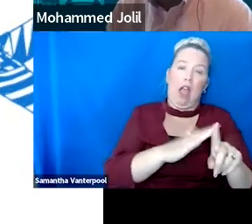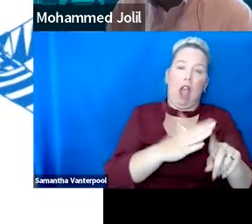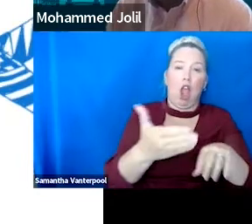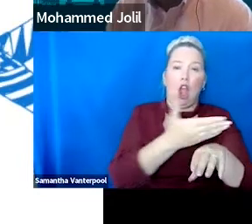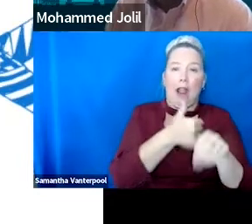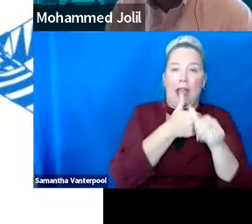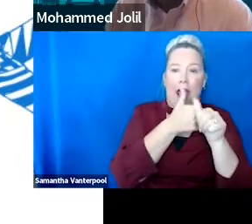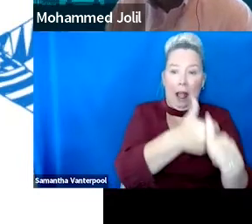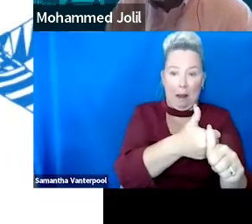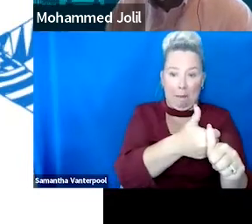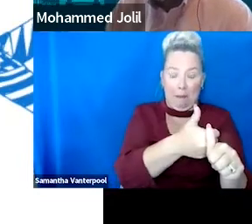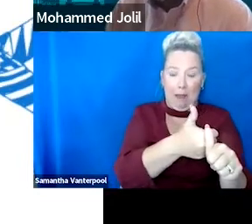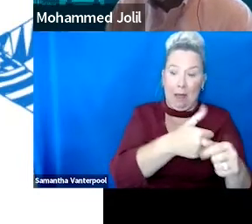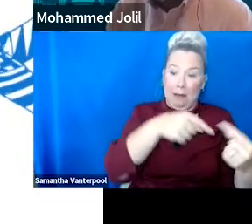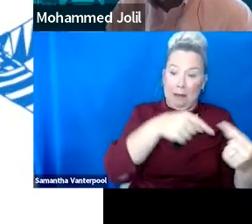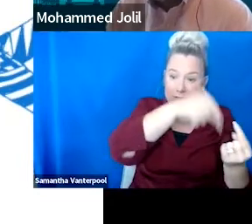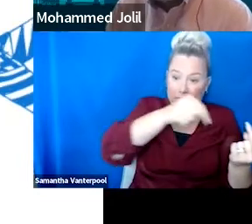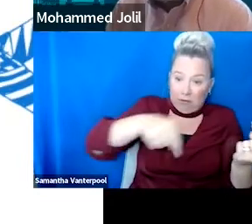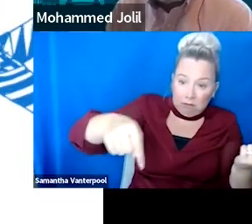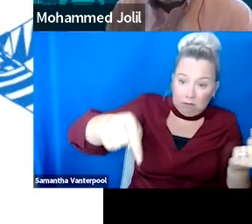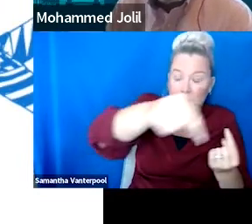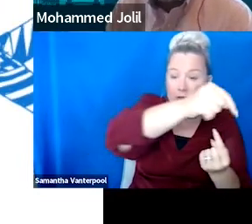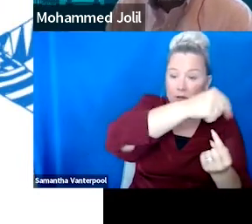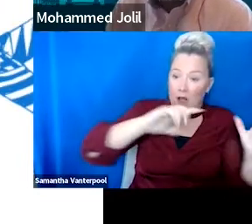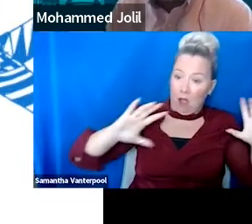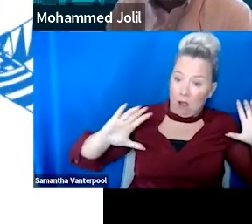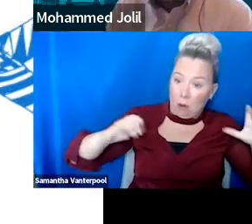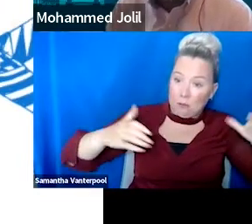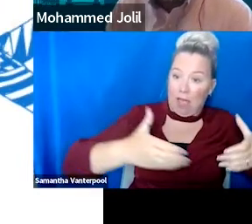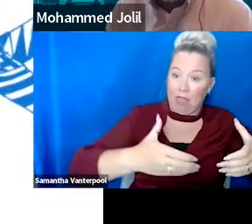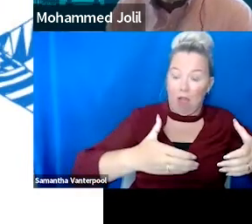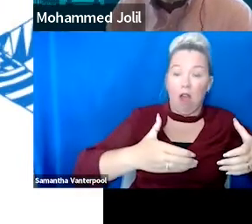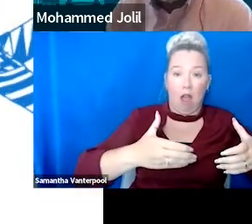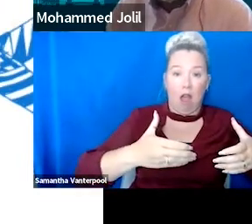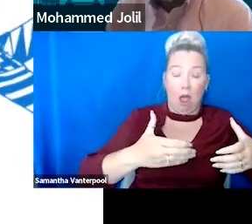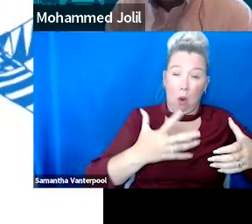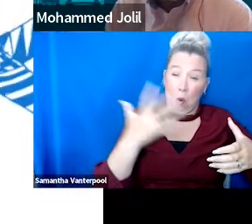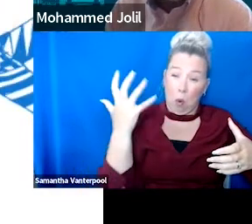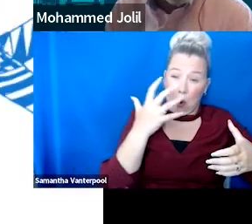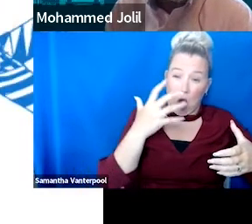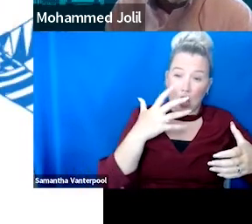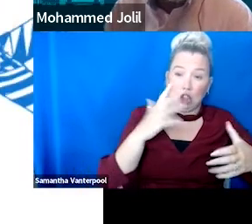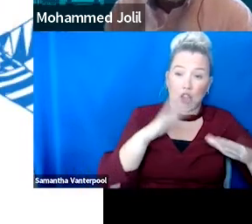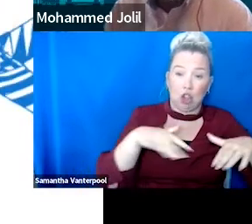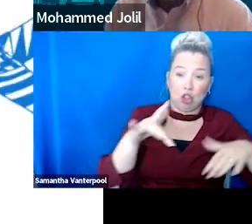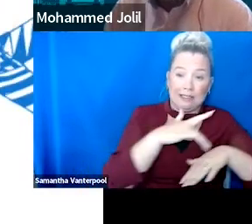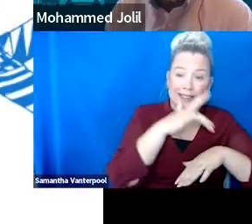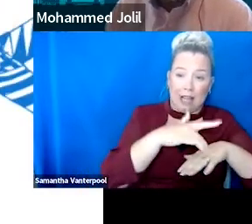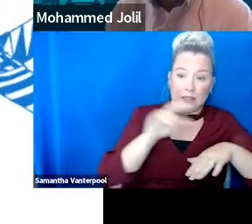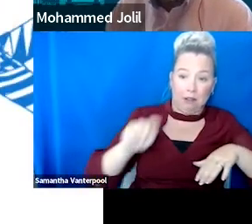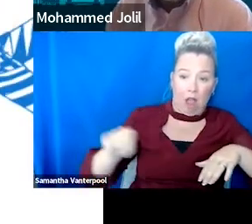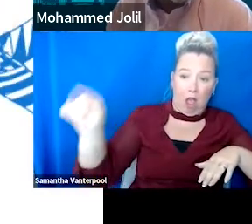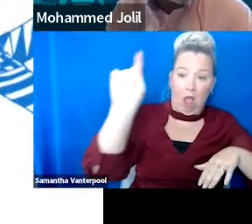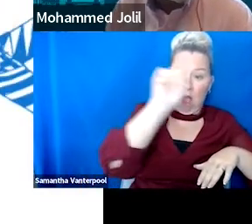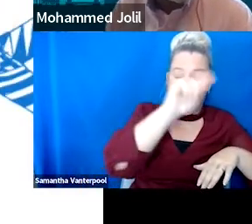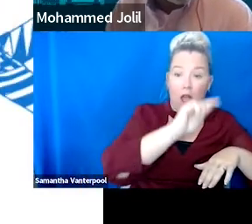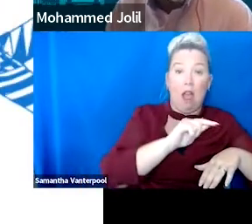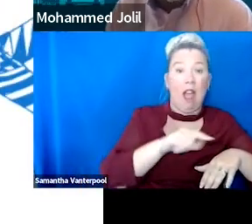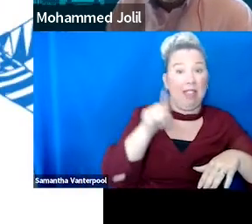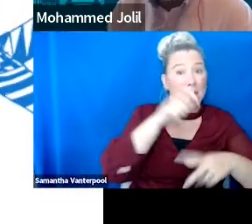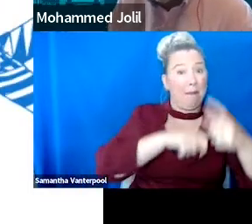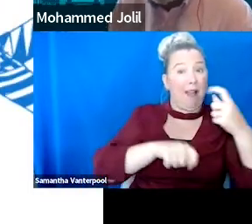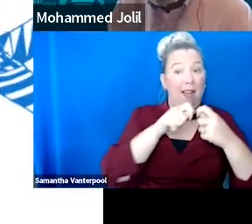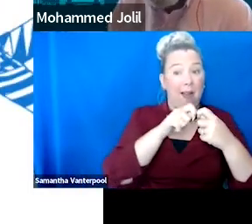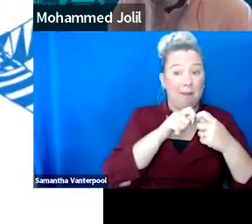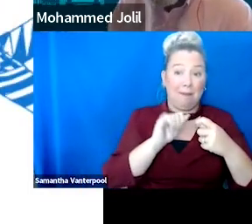meant that all of a sudden we had a huge number of children's centres, which became our children and family centres. And at that moment,